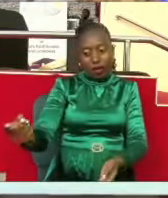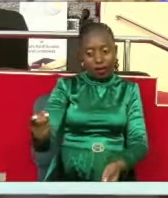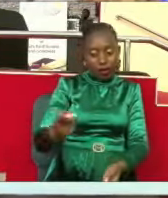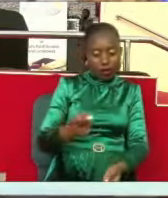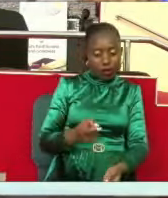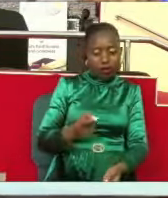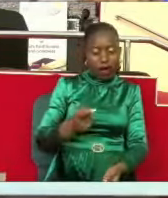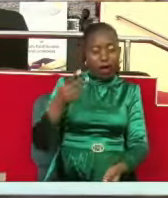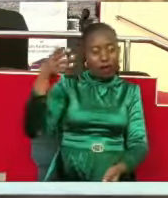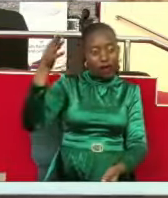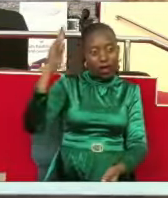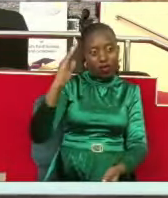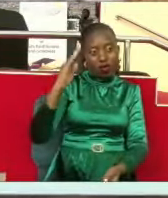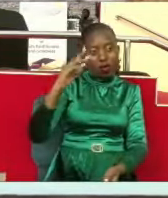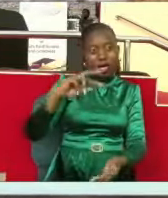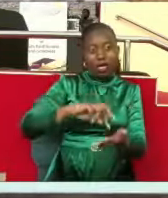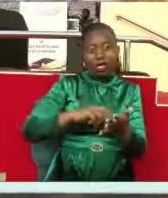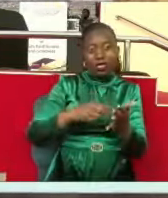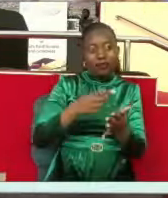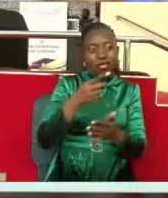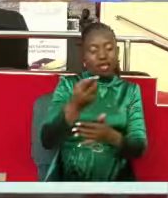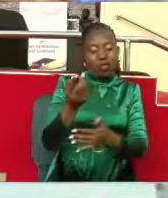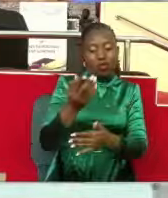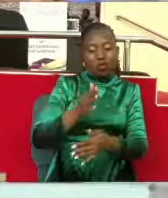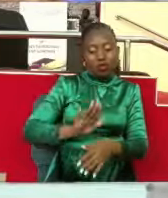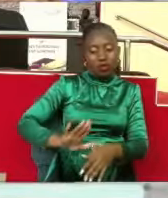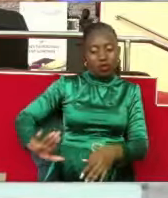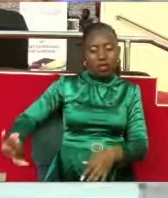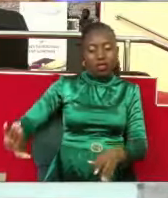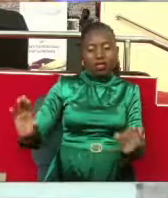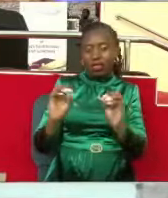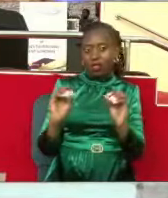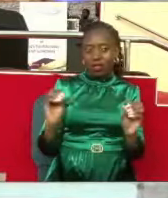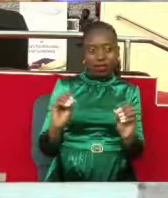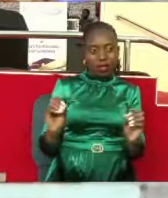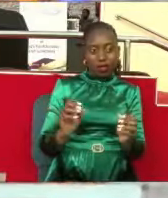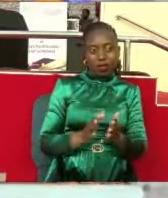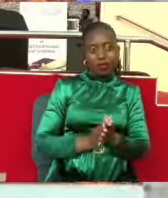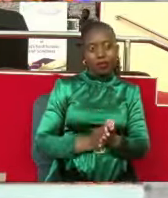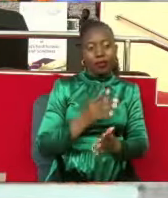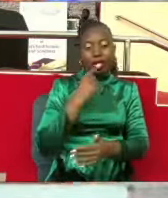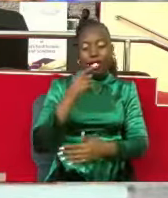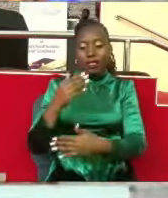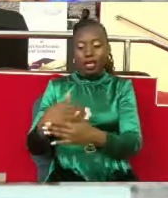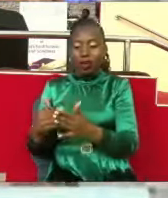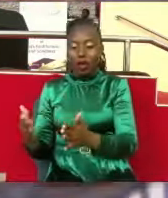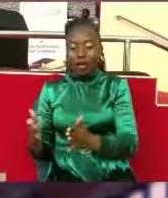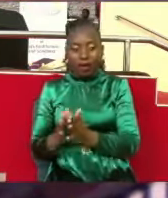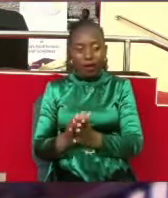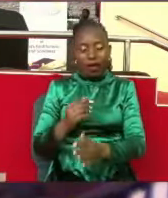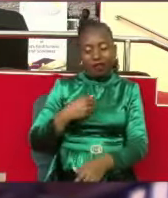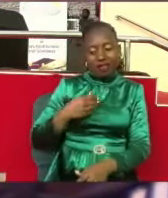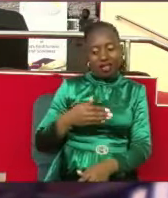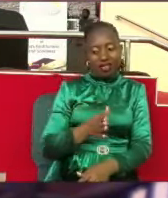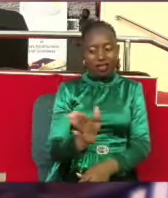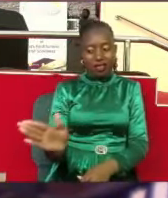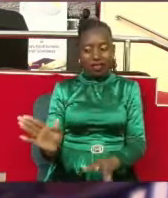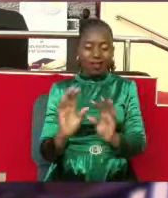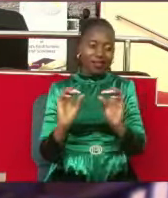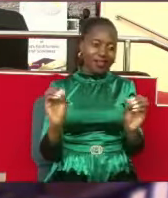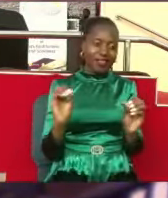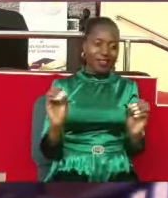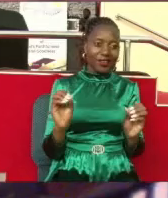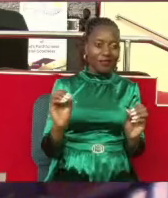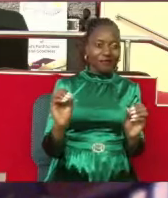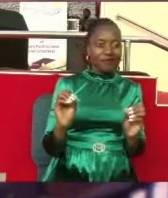njia, you will not stray elsewhere. Hautaenda njia panda. Come on, turn to your neighbor and tell them, I am not going to stray. Ya kwamba sitaenda